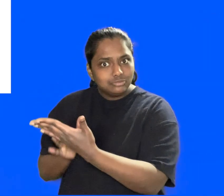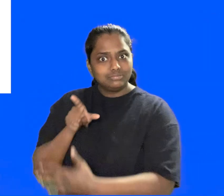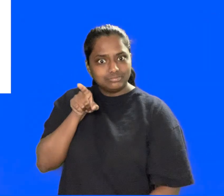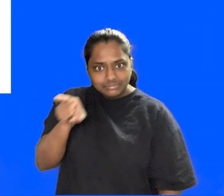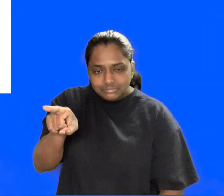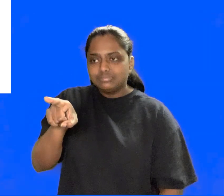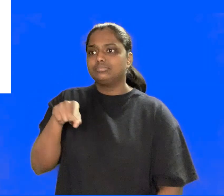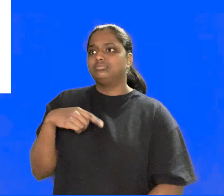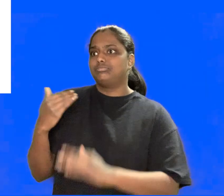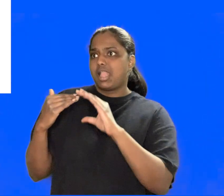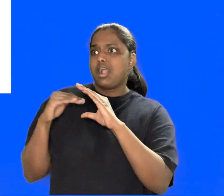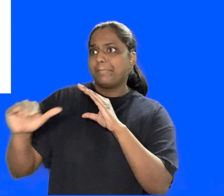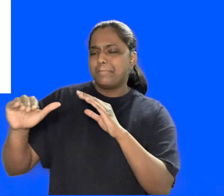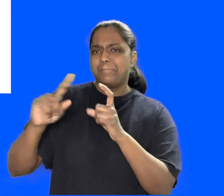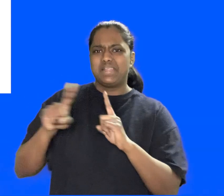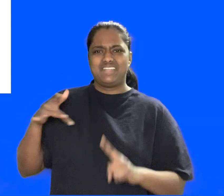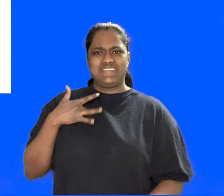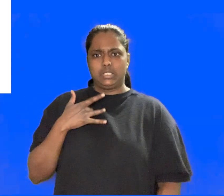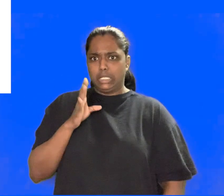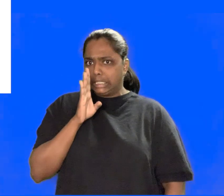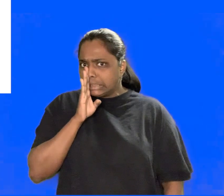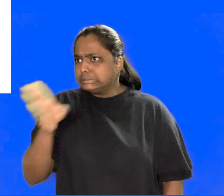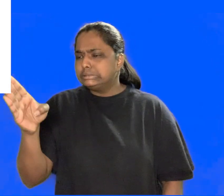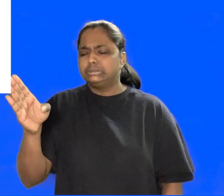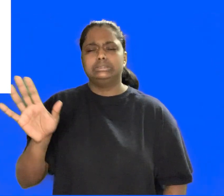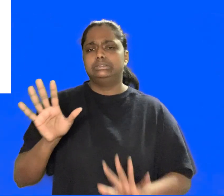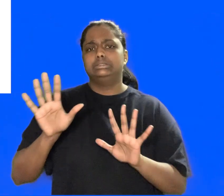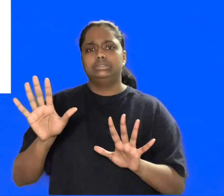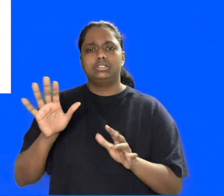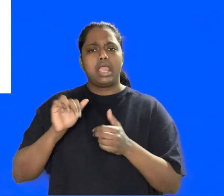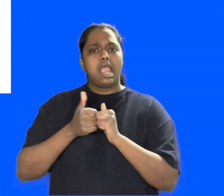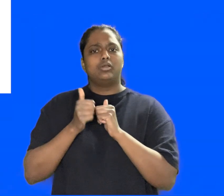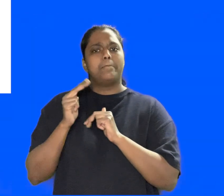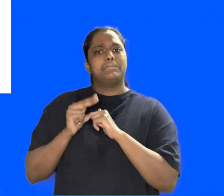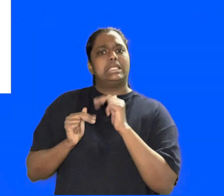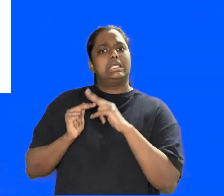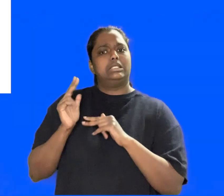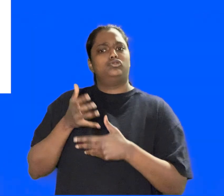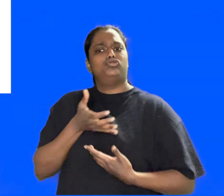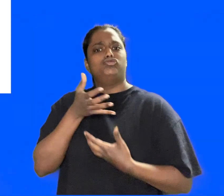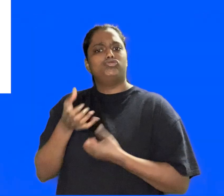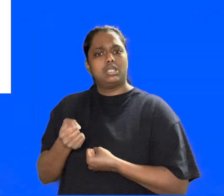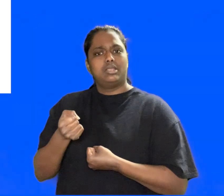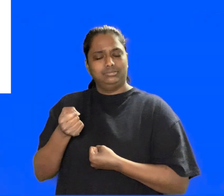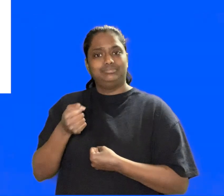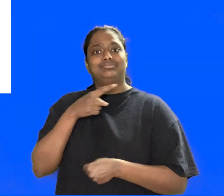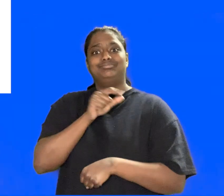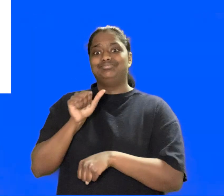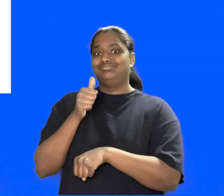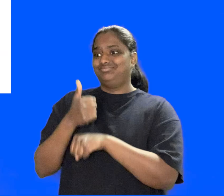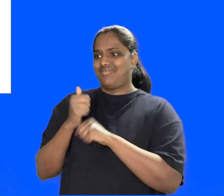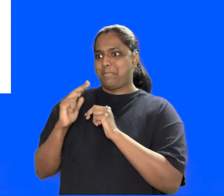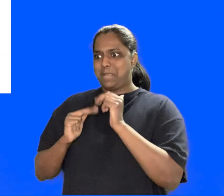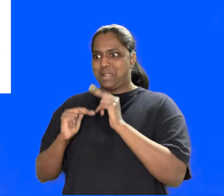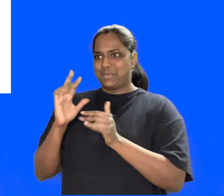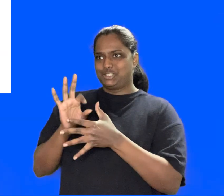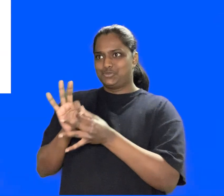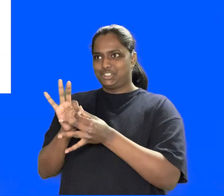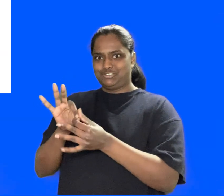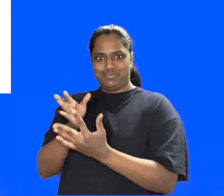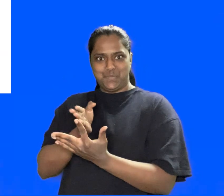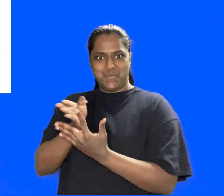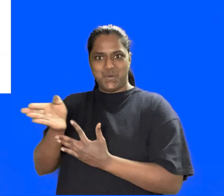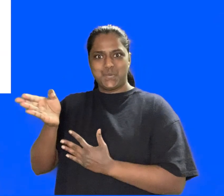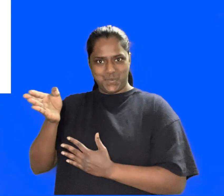them. So she needs to build trust with them. And finally, she builds the relationship in the build phase, but she's concerned about having